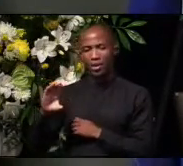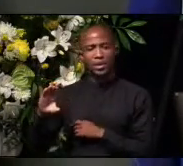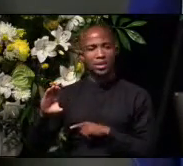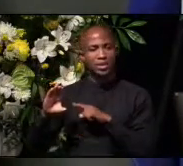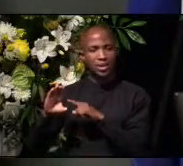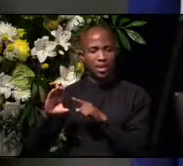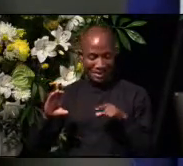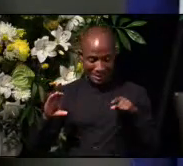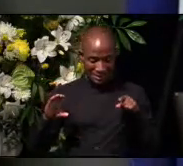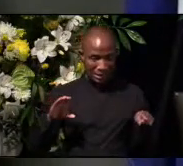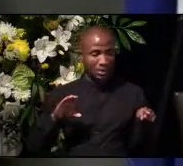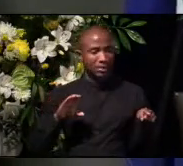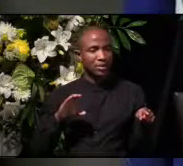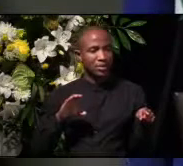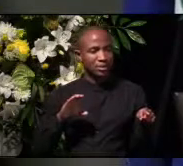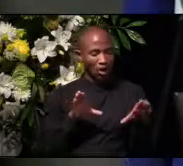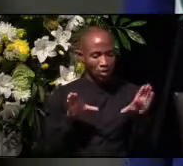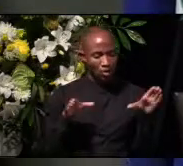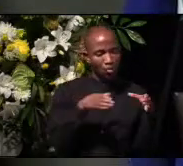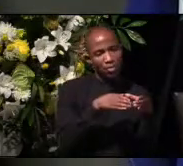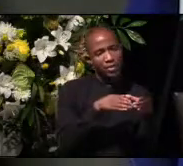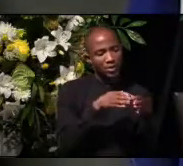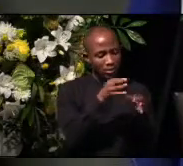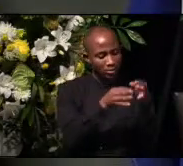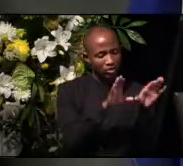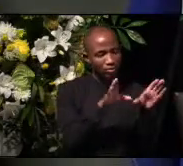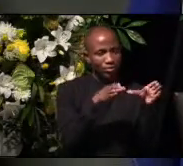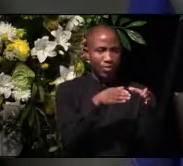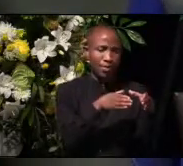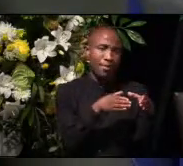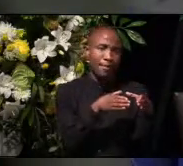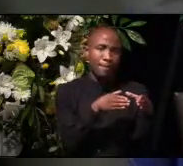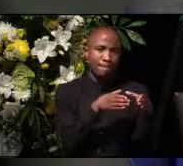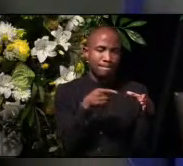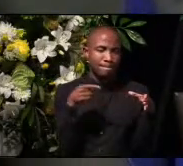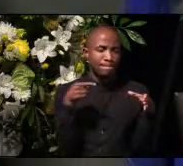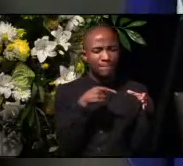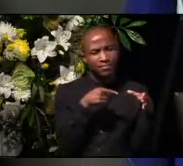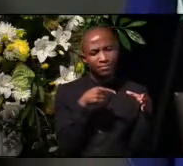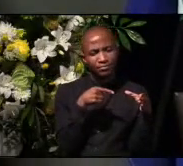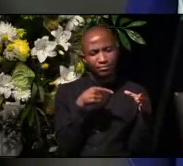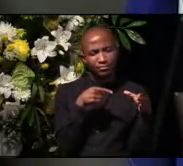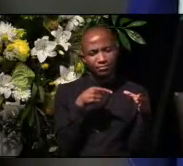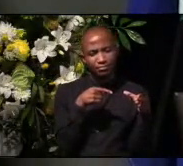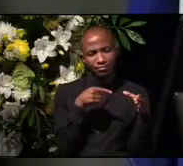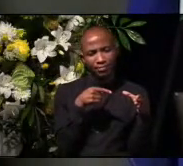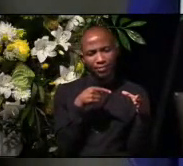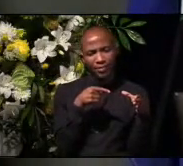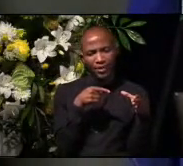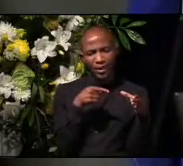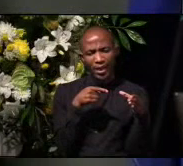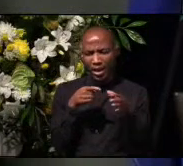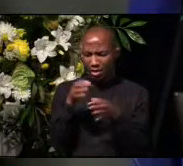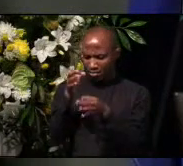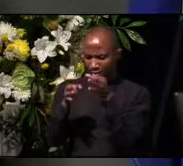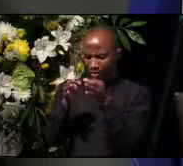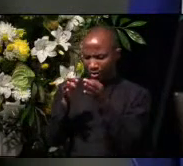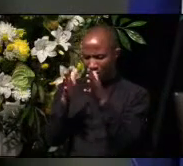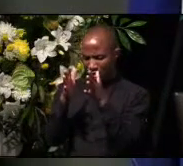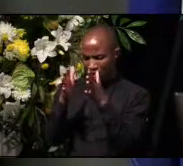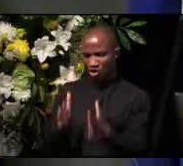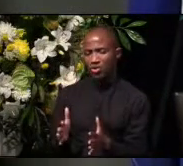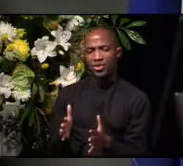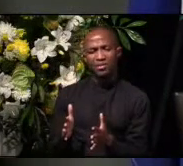the the Communist Party so in conclusion I would say there are very few politicians who can make a